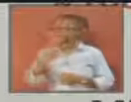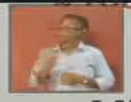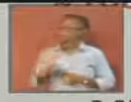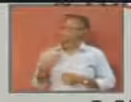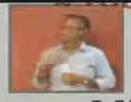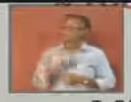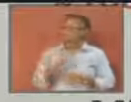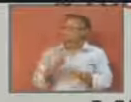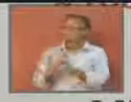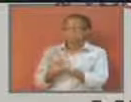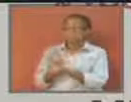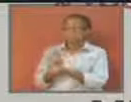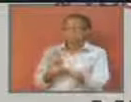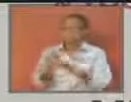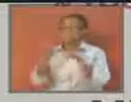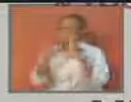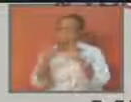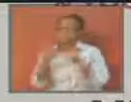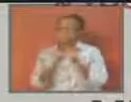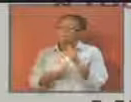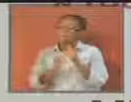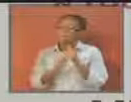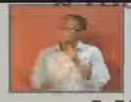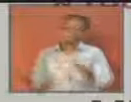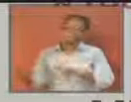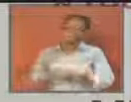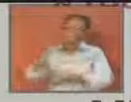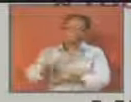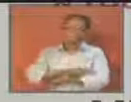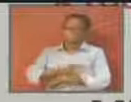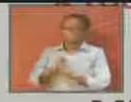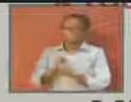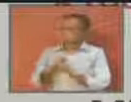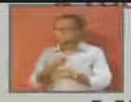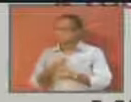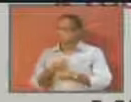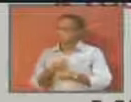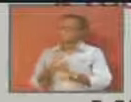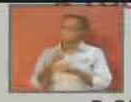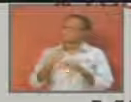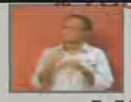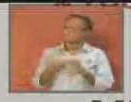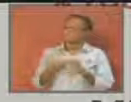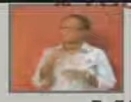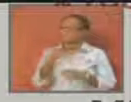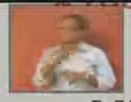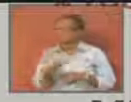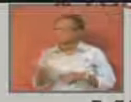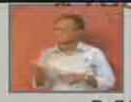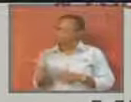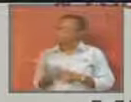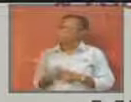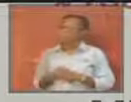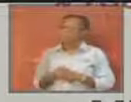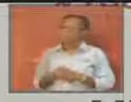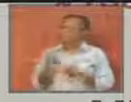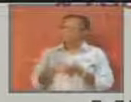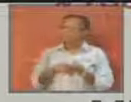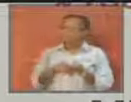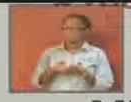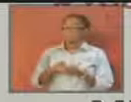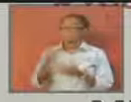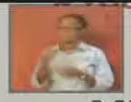to create the rolling average. I believe it's just around 370 at this point in time based on the last 7 days, which